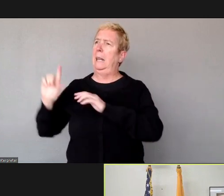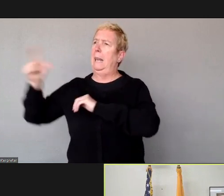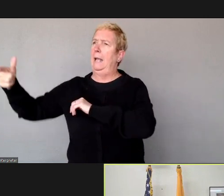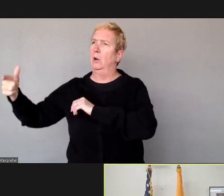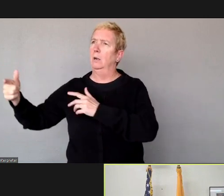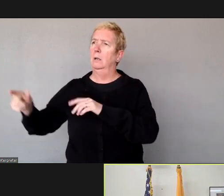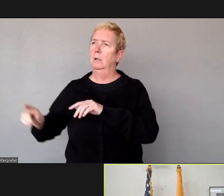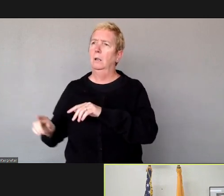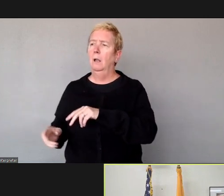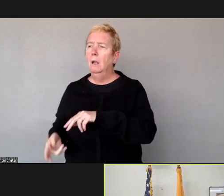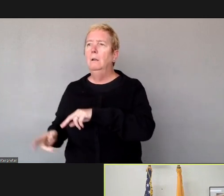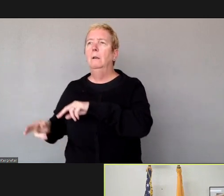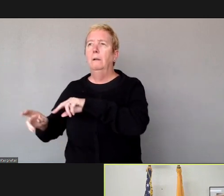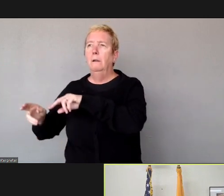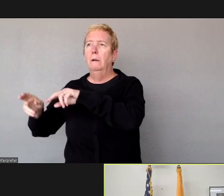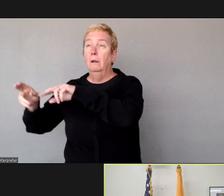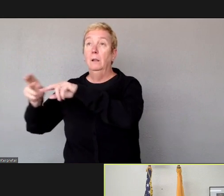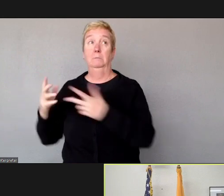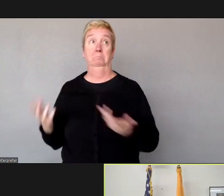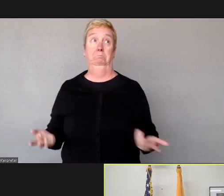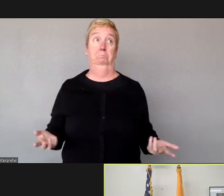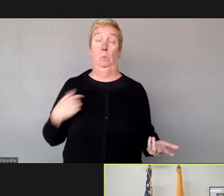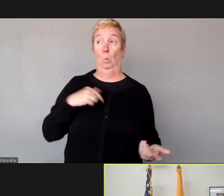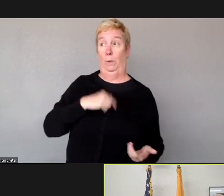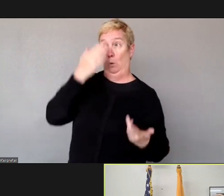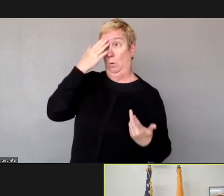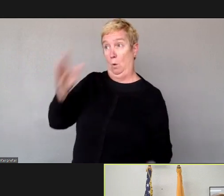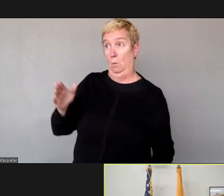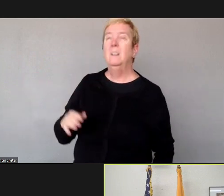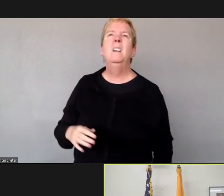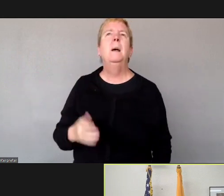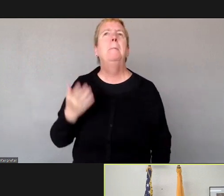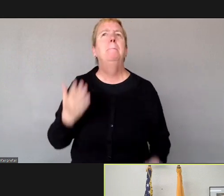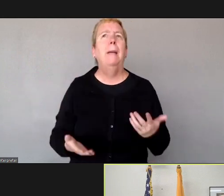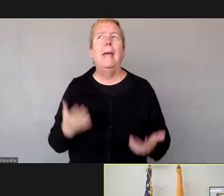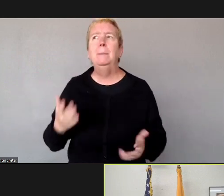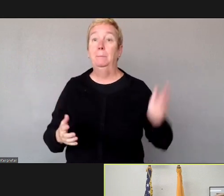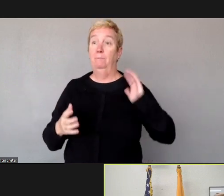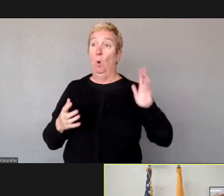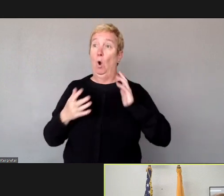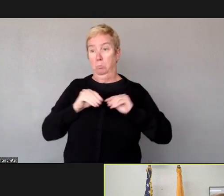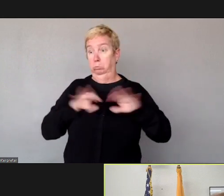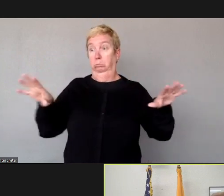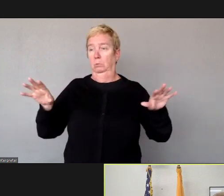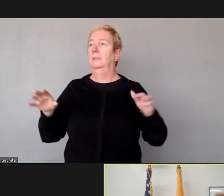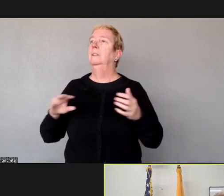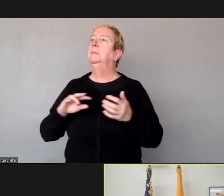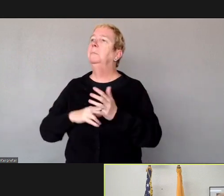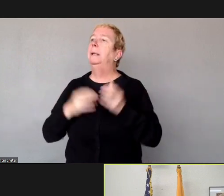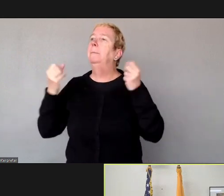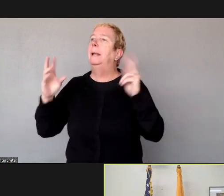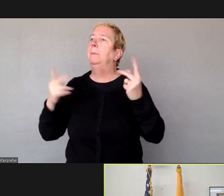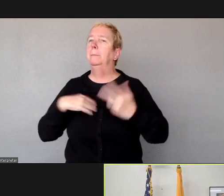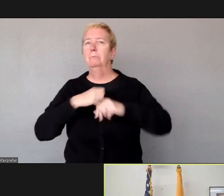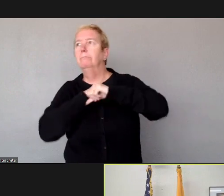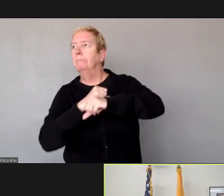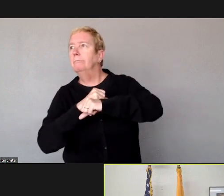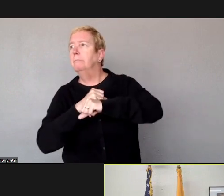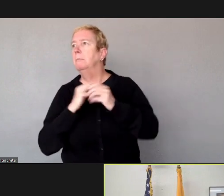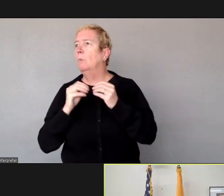really know, but if you had a lot of cases before, you might still have some immunity, whatever, but it seems about the same as